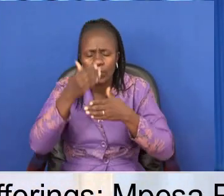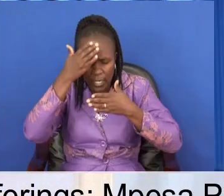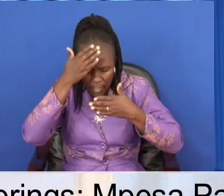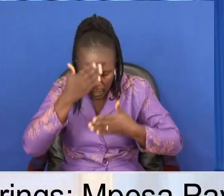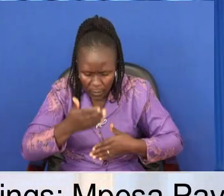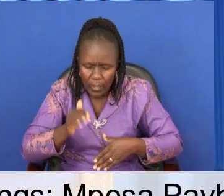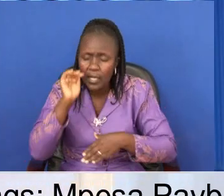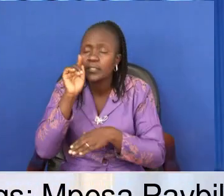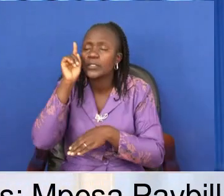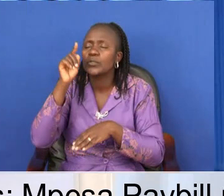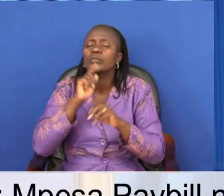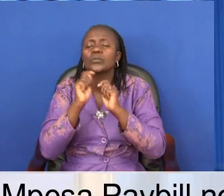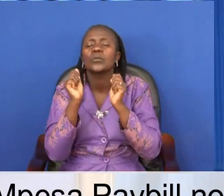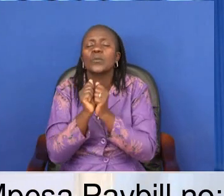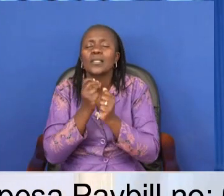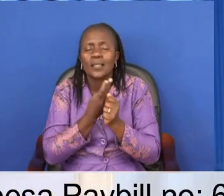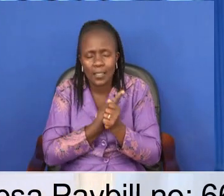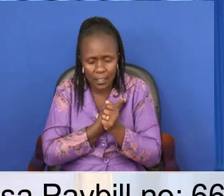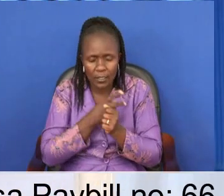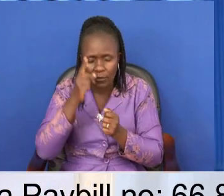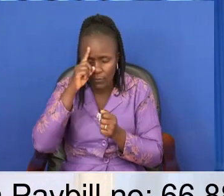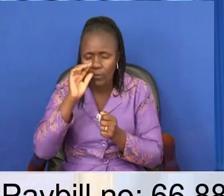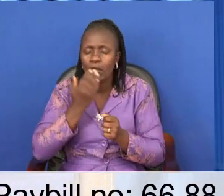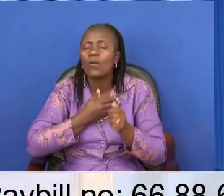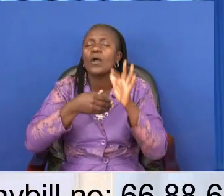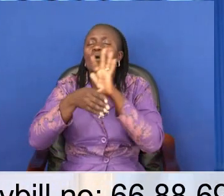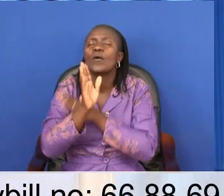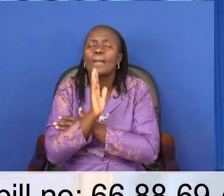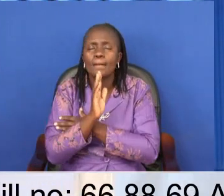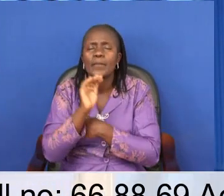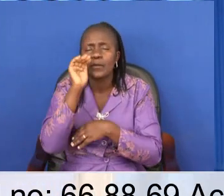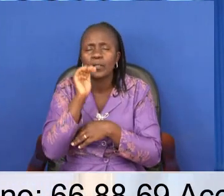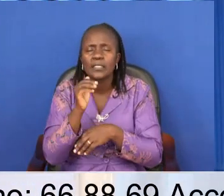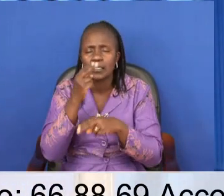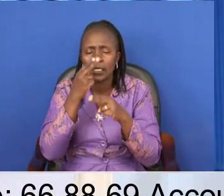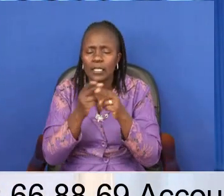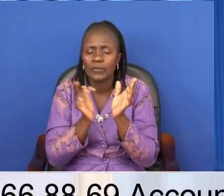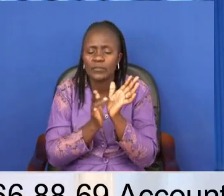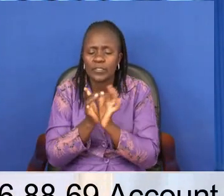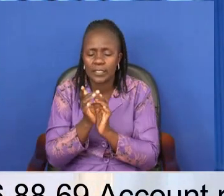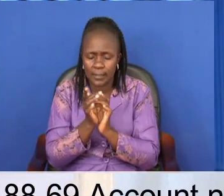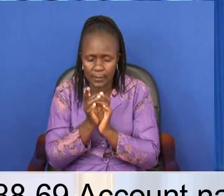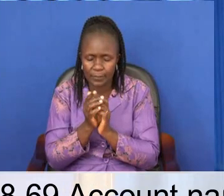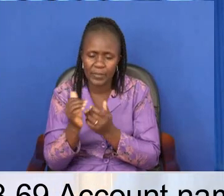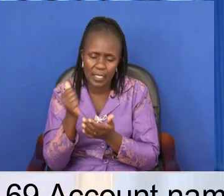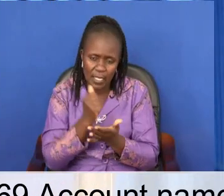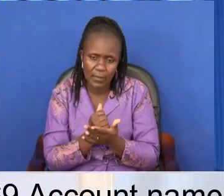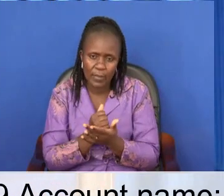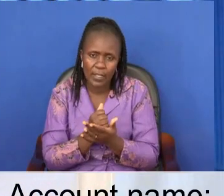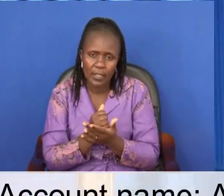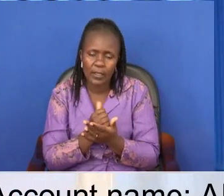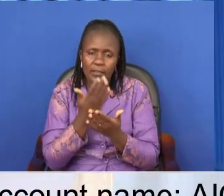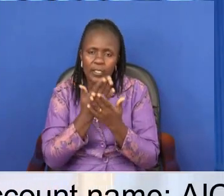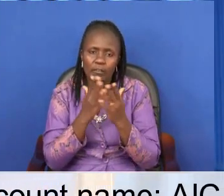humble and ask you to speak to us, for you are our God. This we ask in Jesus' name. Amen.